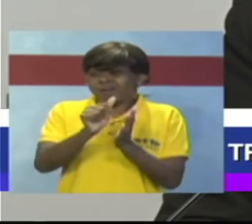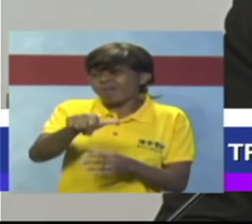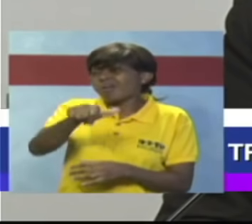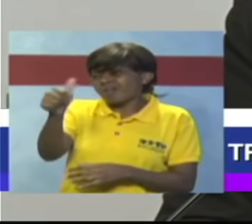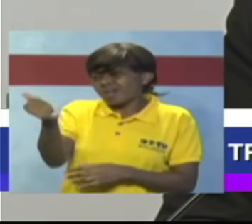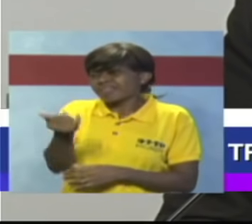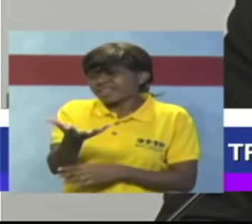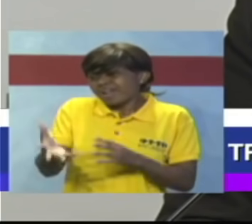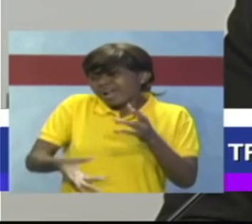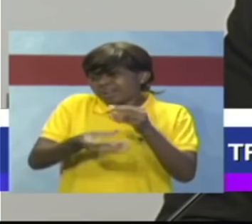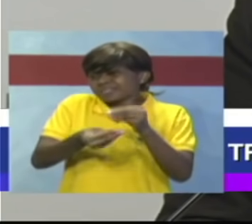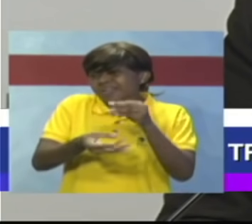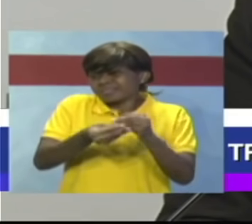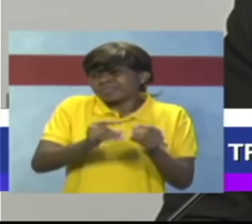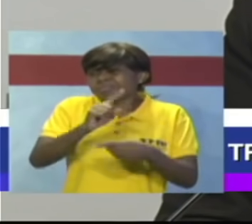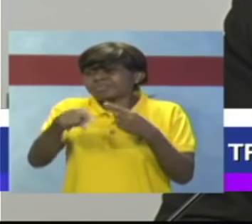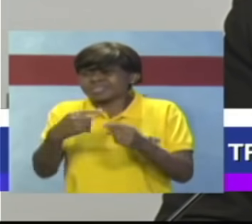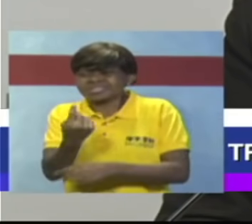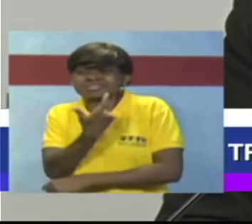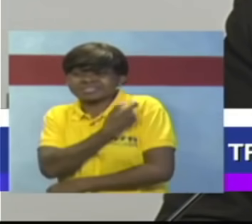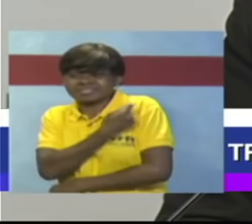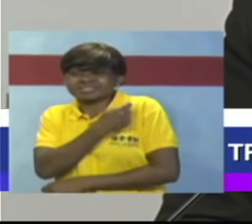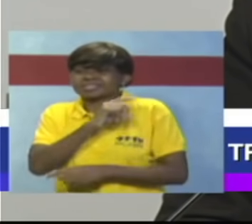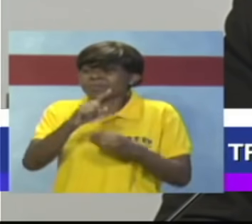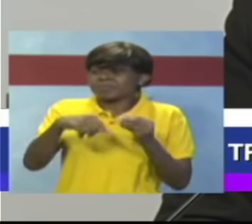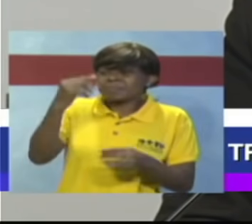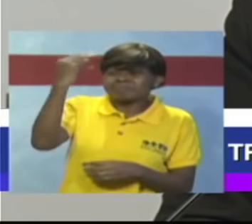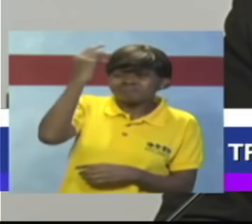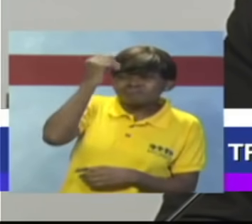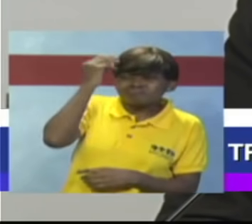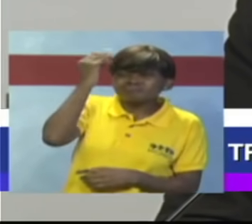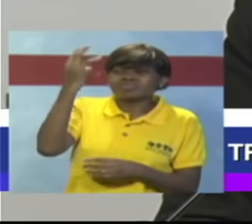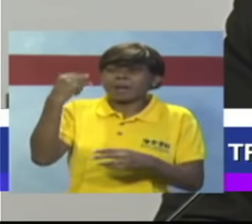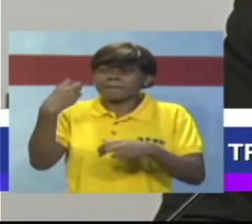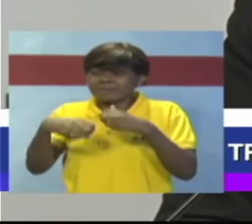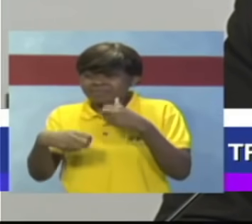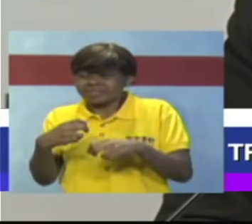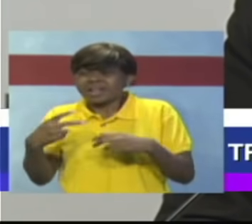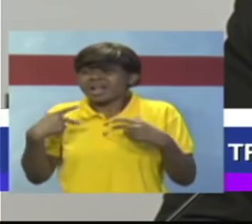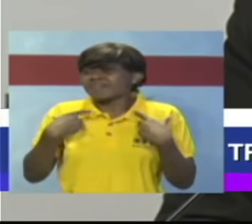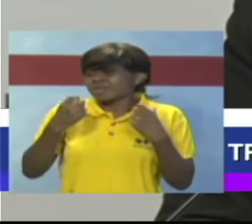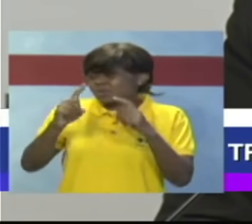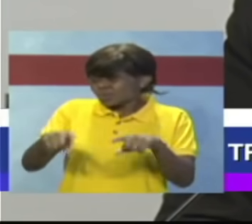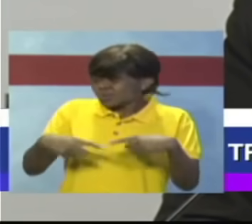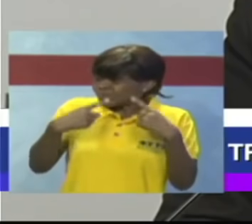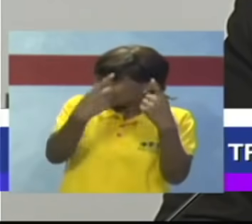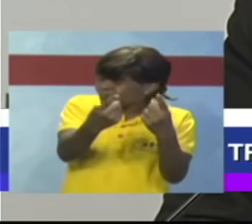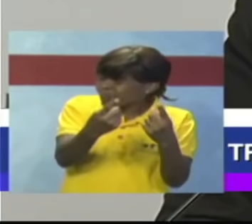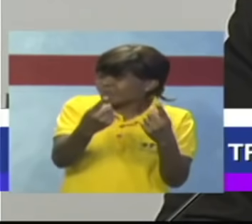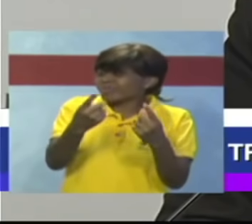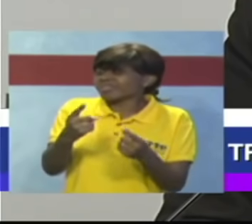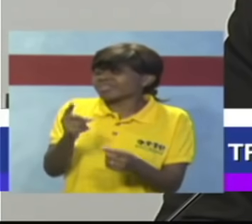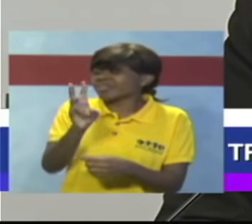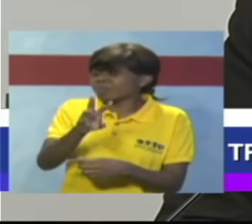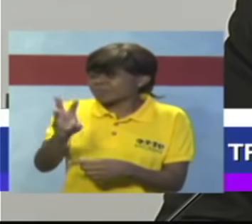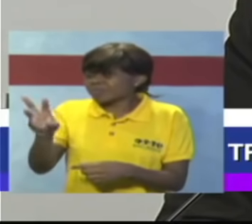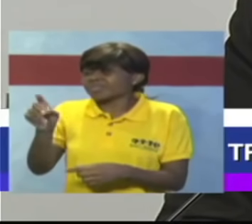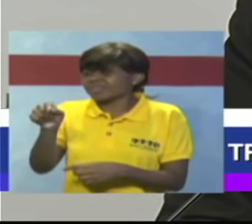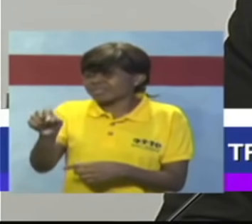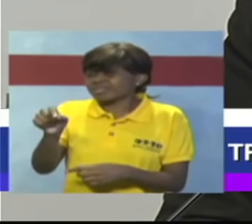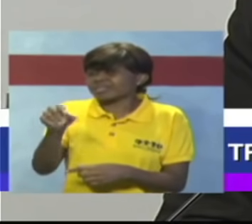menstrual disturbances, vaccines, and all of that. So you can go to that website. You can get additional information